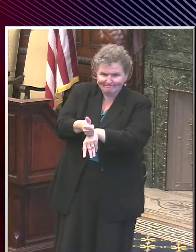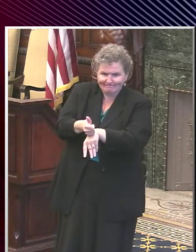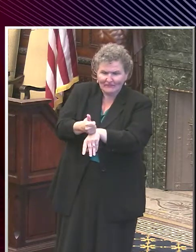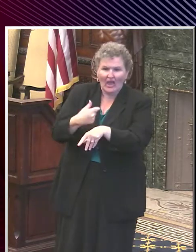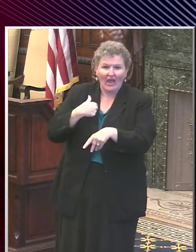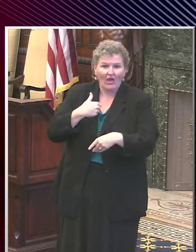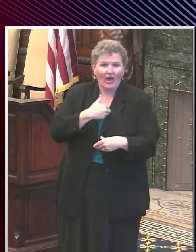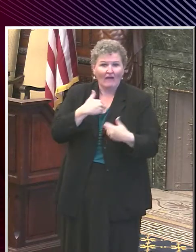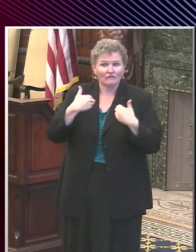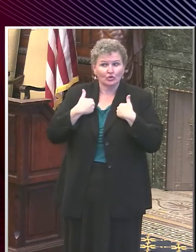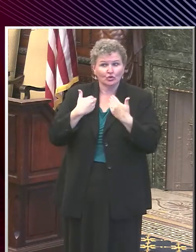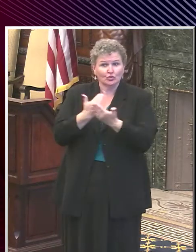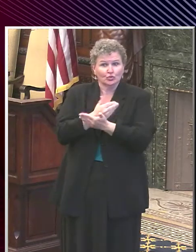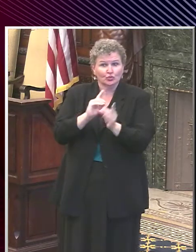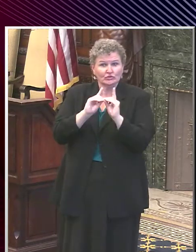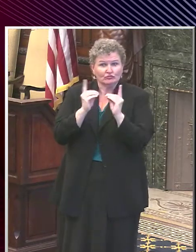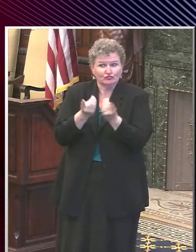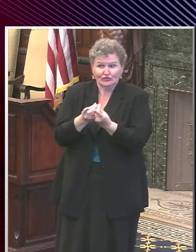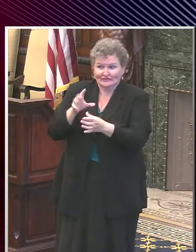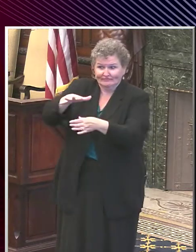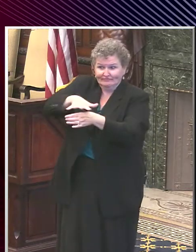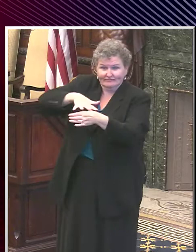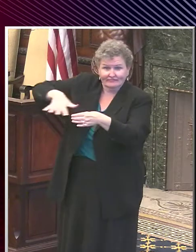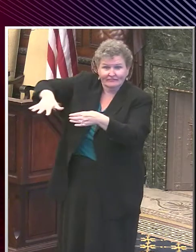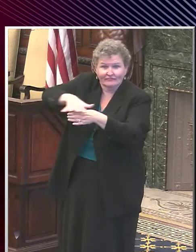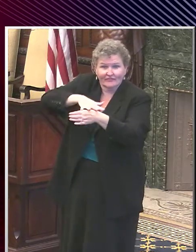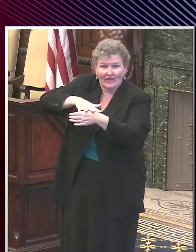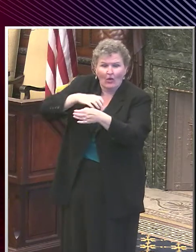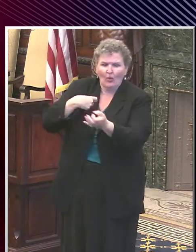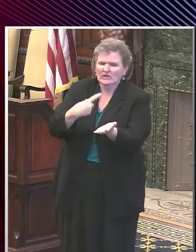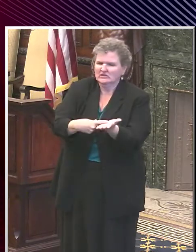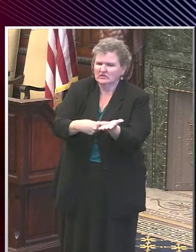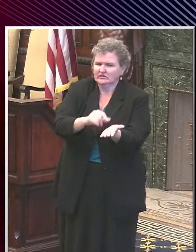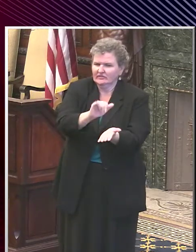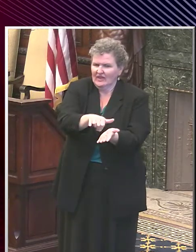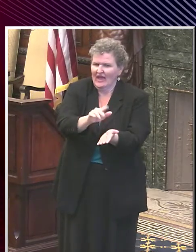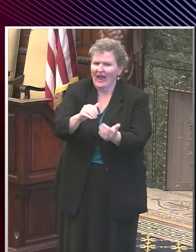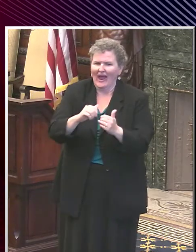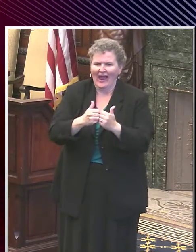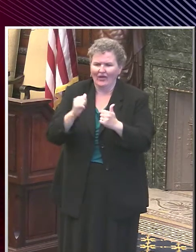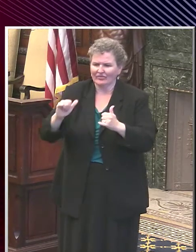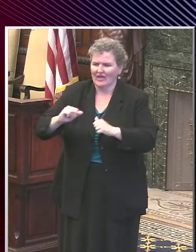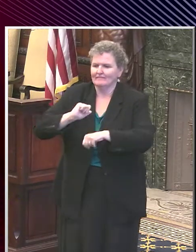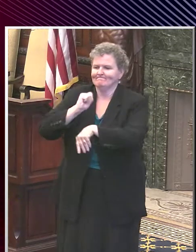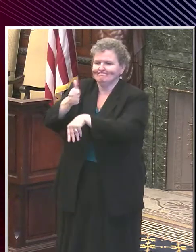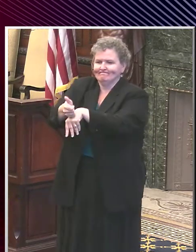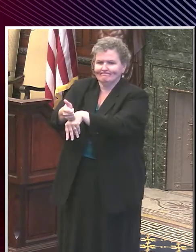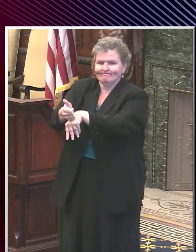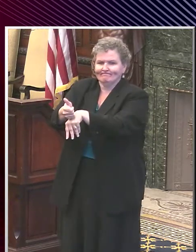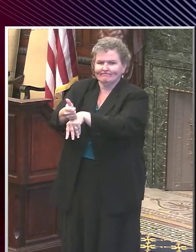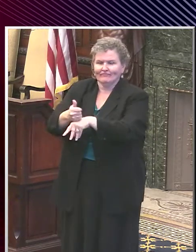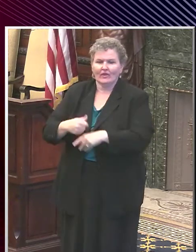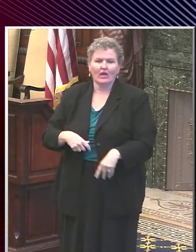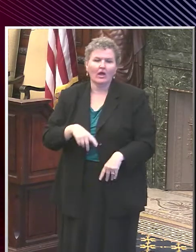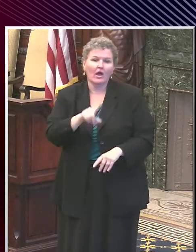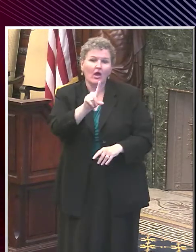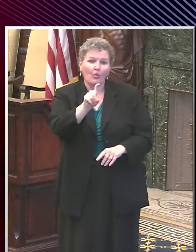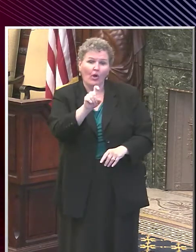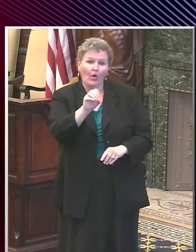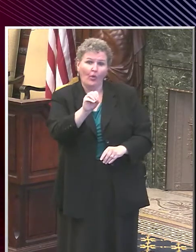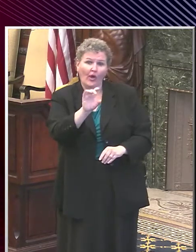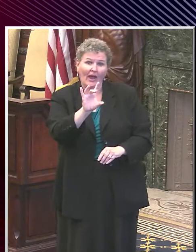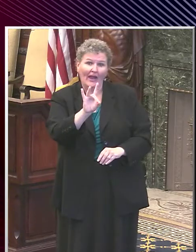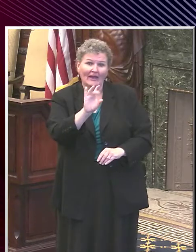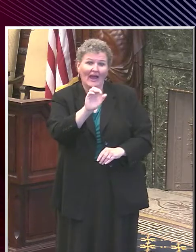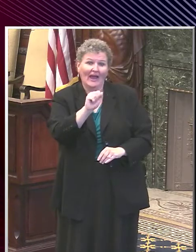Philadelphia Department of Public Health. I'll tell you where we are with that, building that division. We've now hired 108 case interviewers,